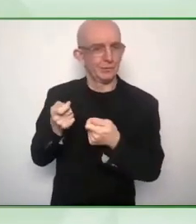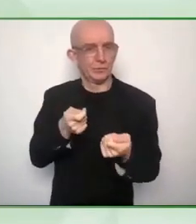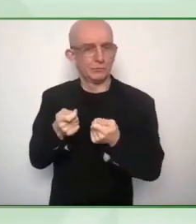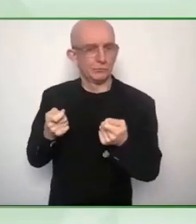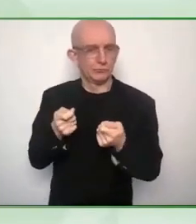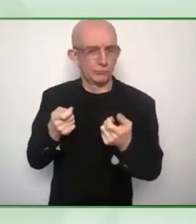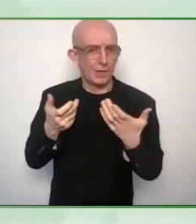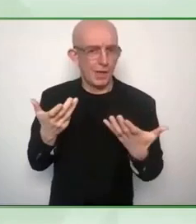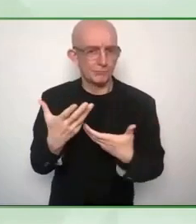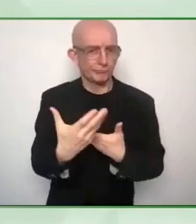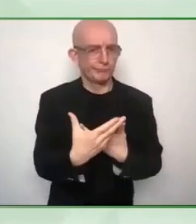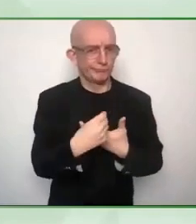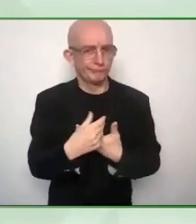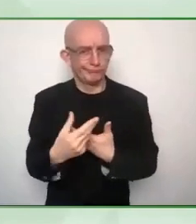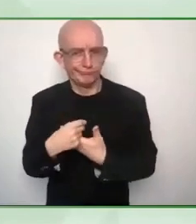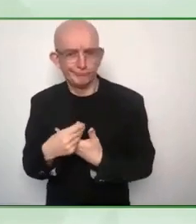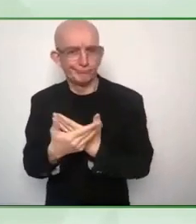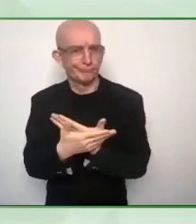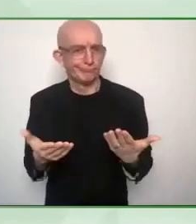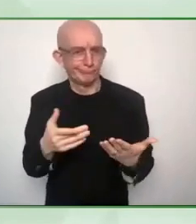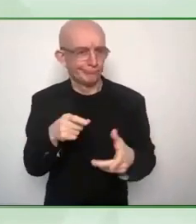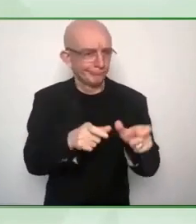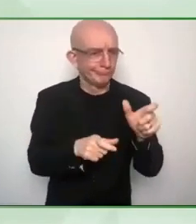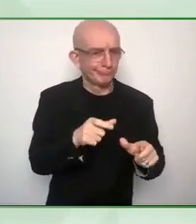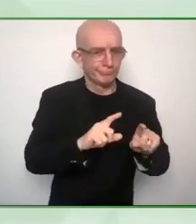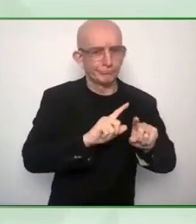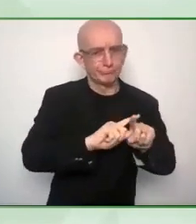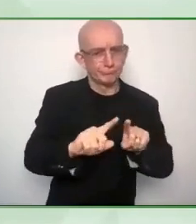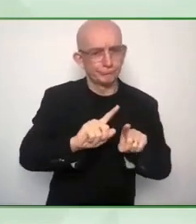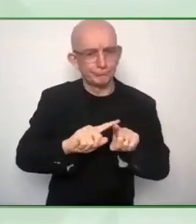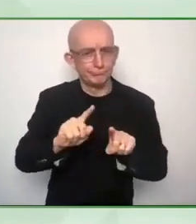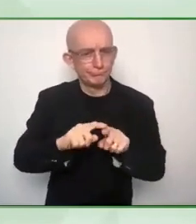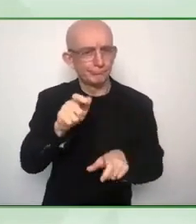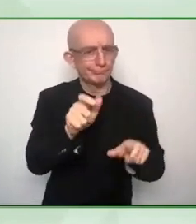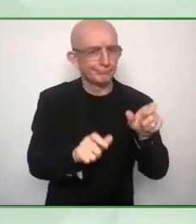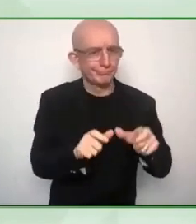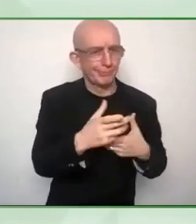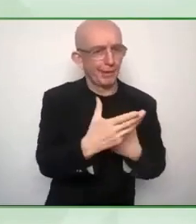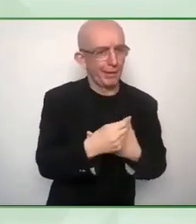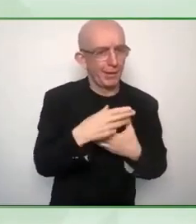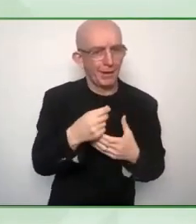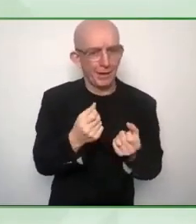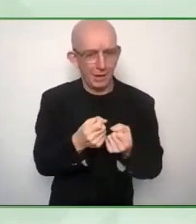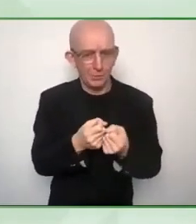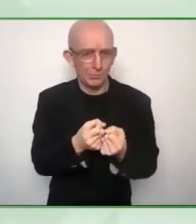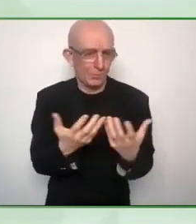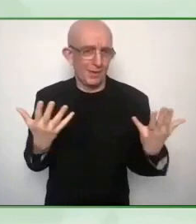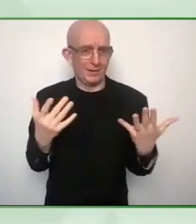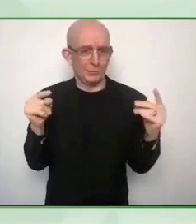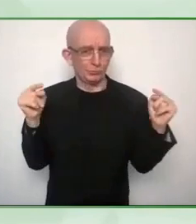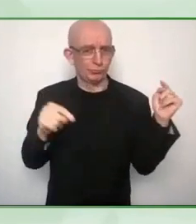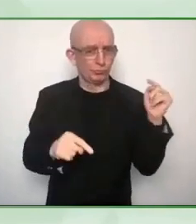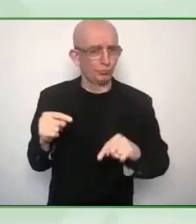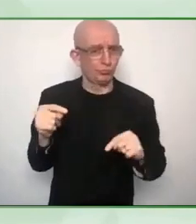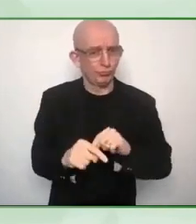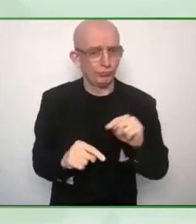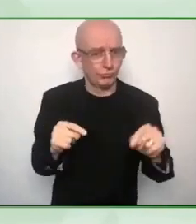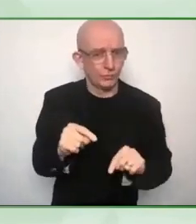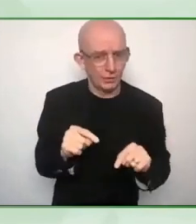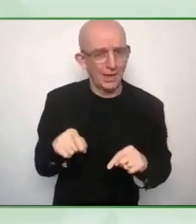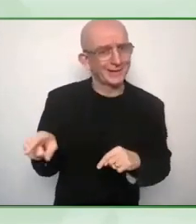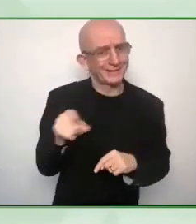governments, UN entities, organizations of persons with disabilities, and other organizations from civil society in